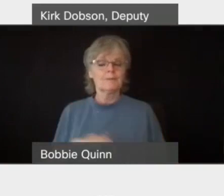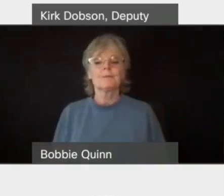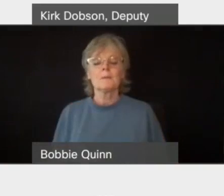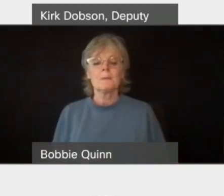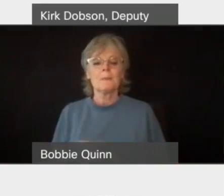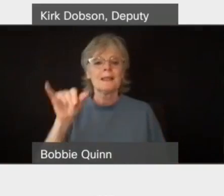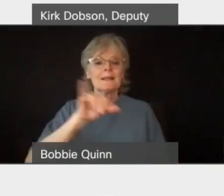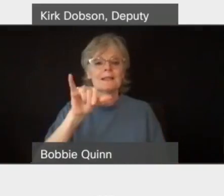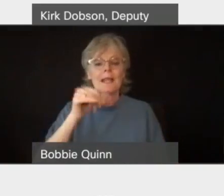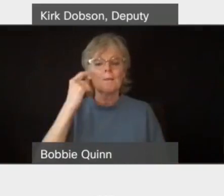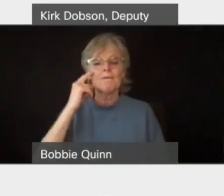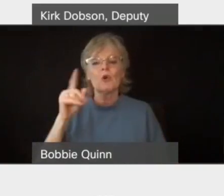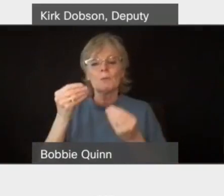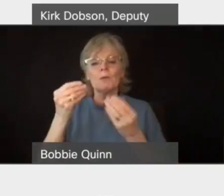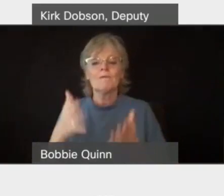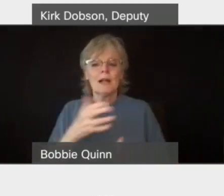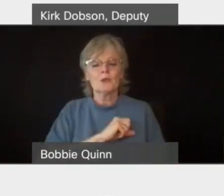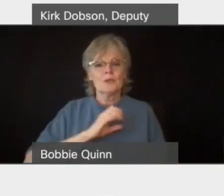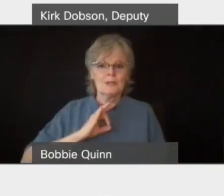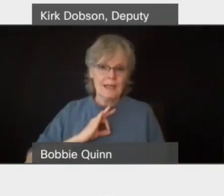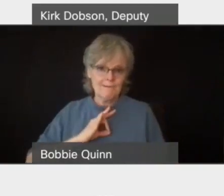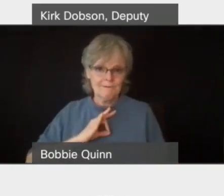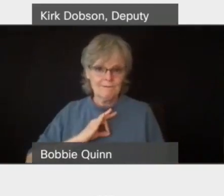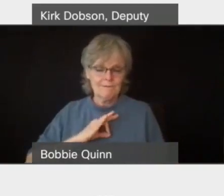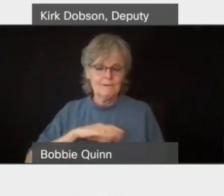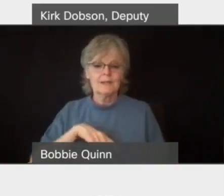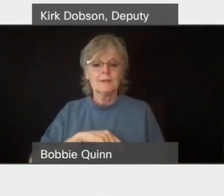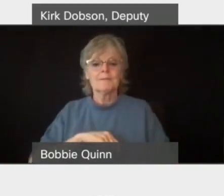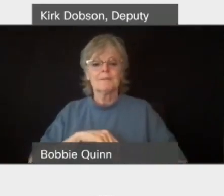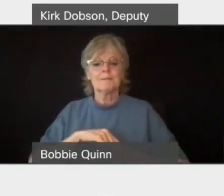goes for our provider staff.